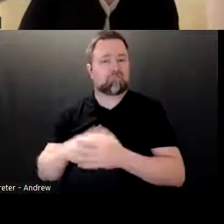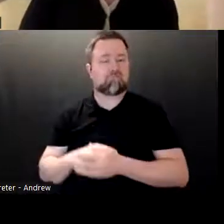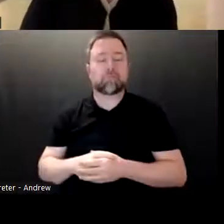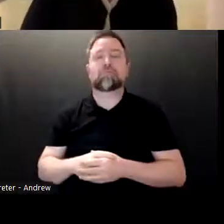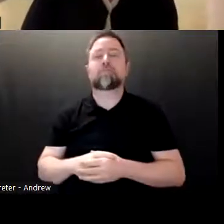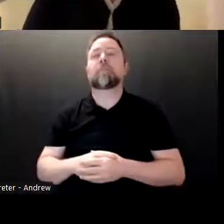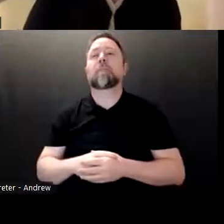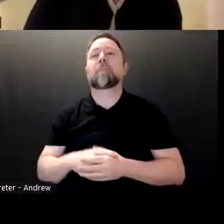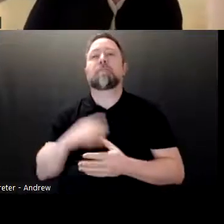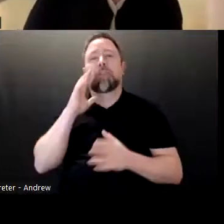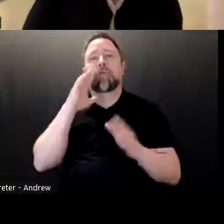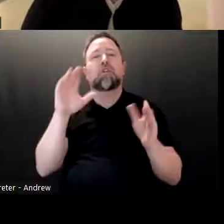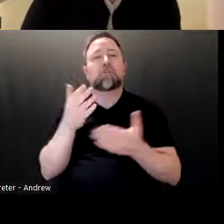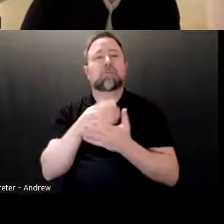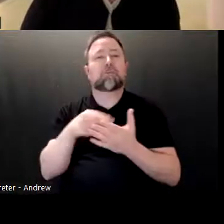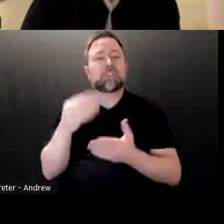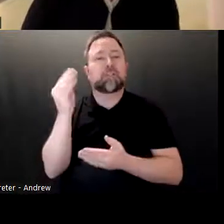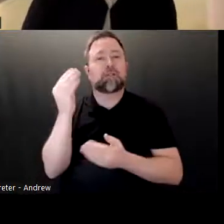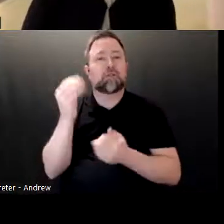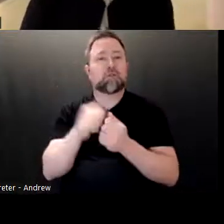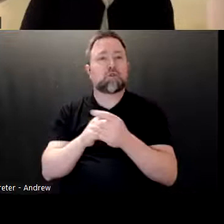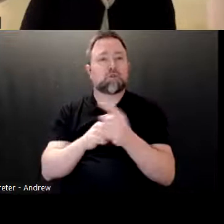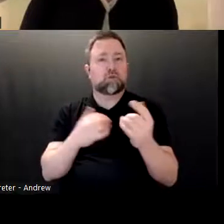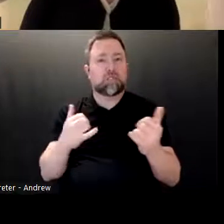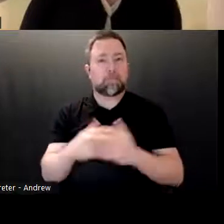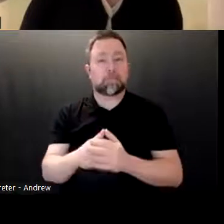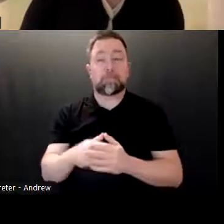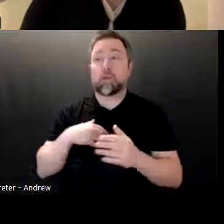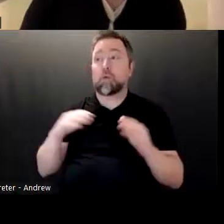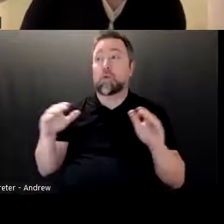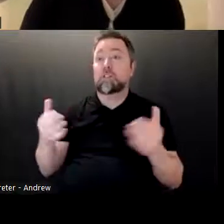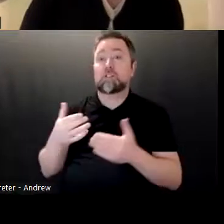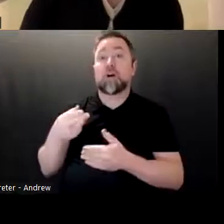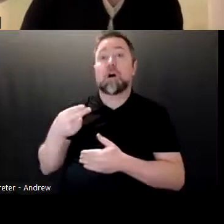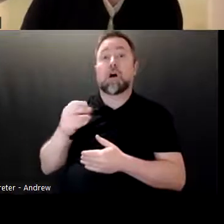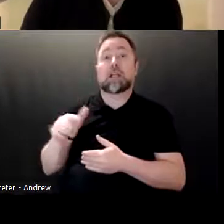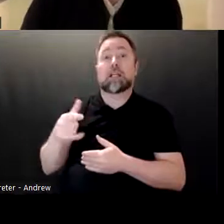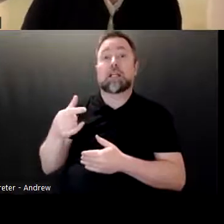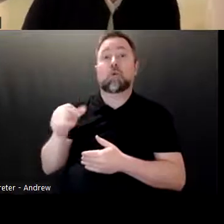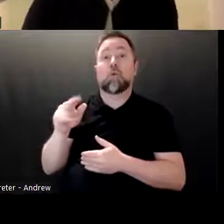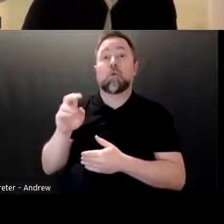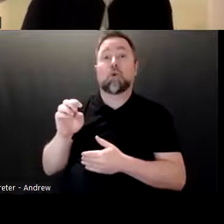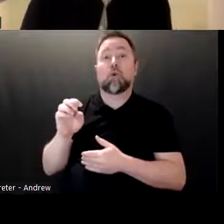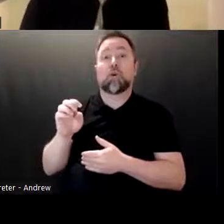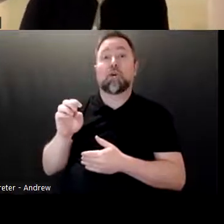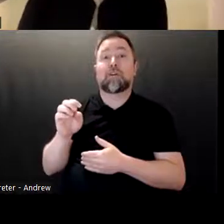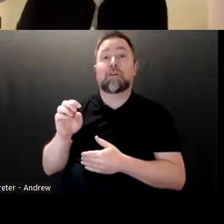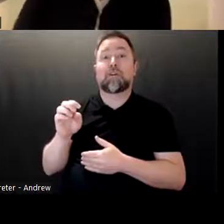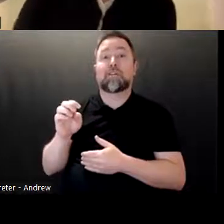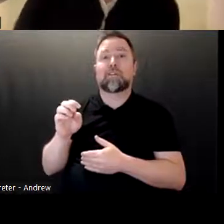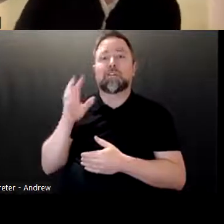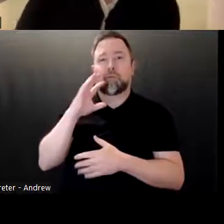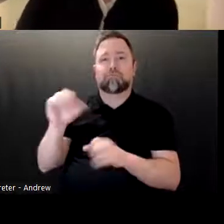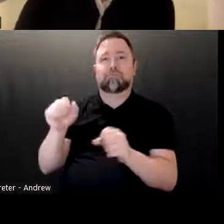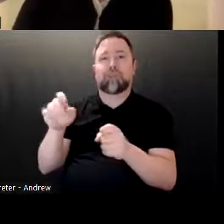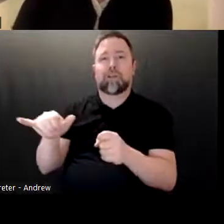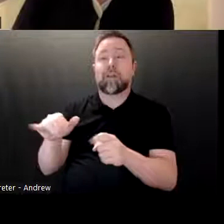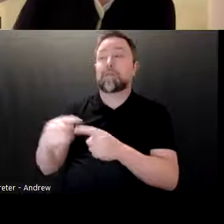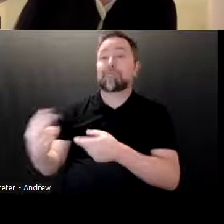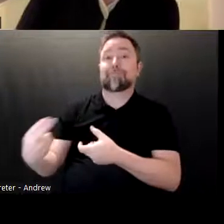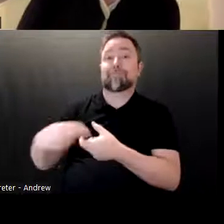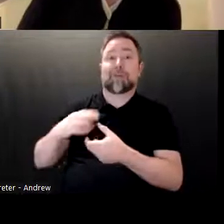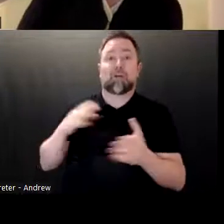and places today. I'm going to introduce Holly Gore, who's going to take that part away. Holly joined our small